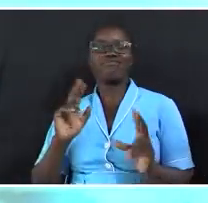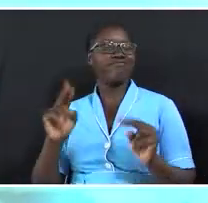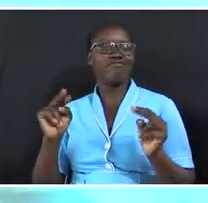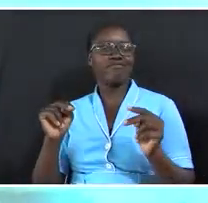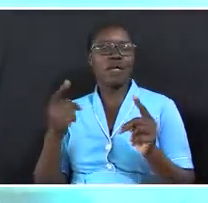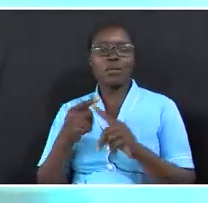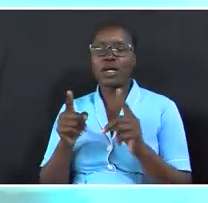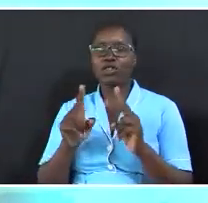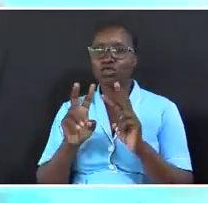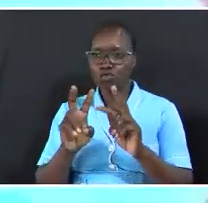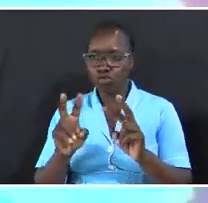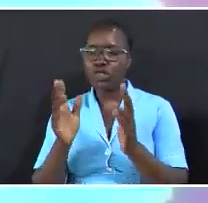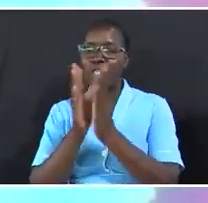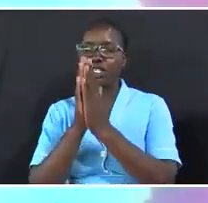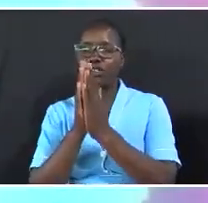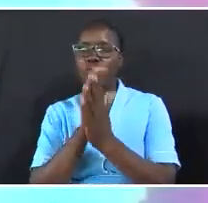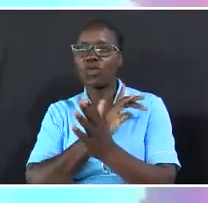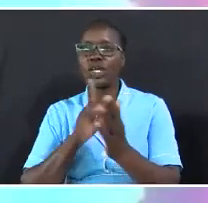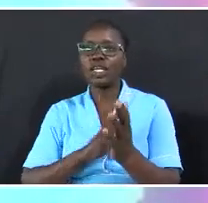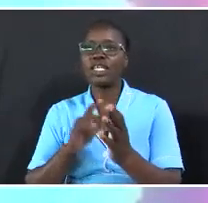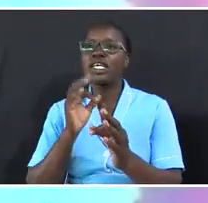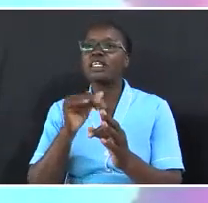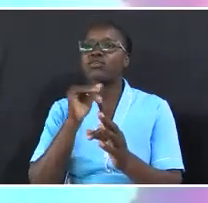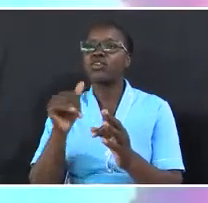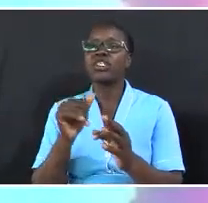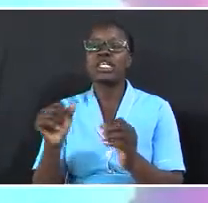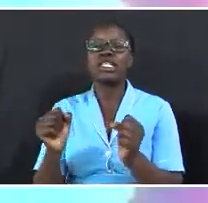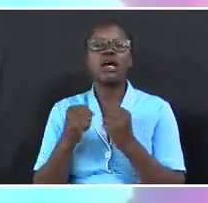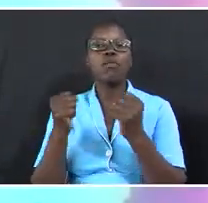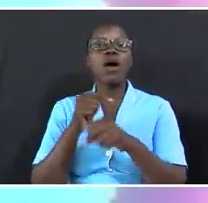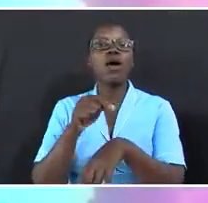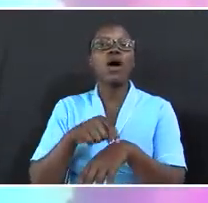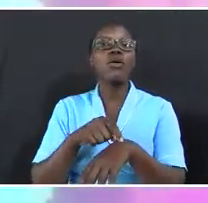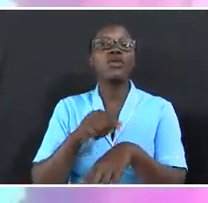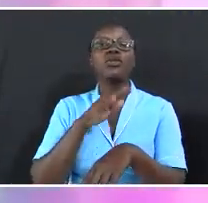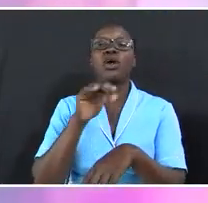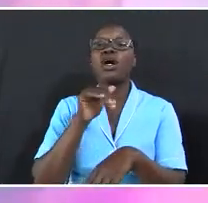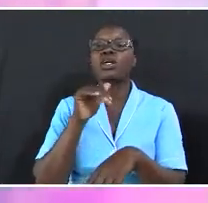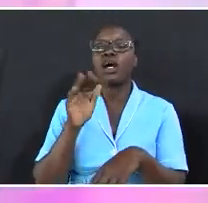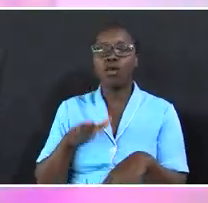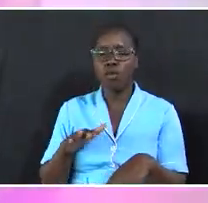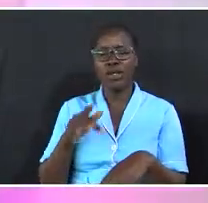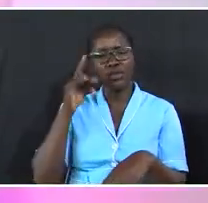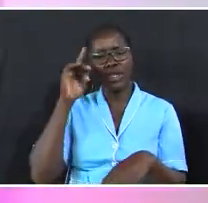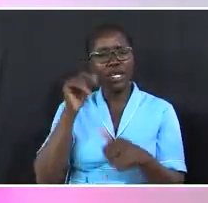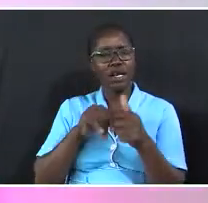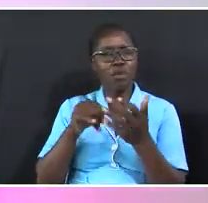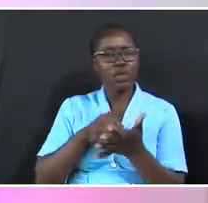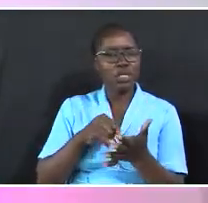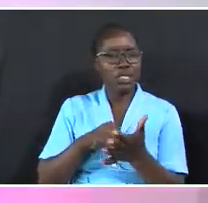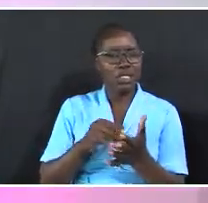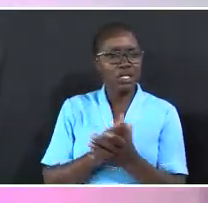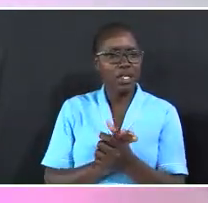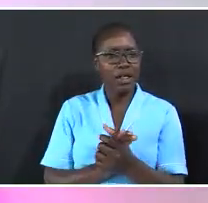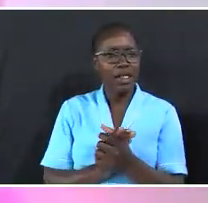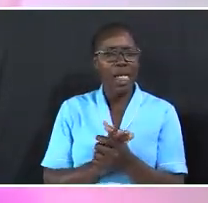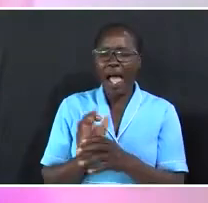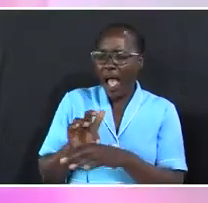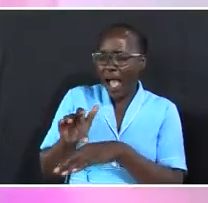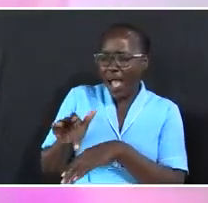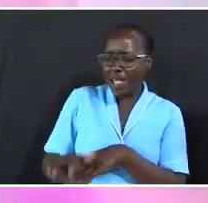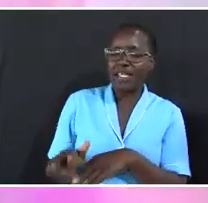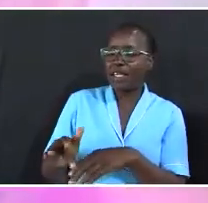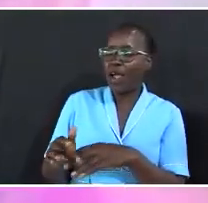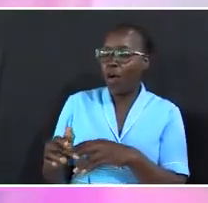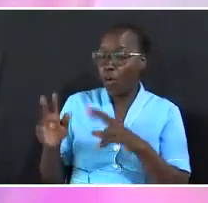Power Hour. If you're not in Power Hour and you're a woman, you need to think about it. Early